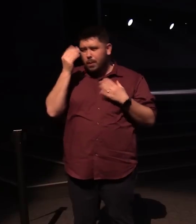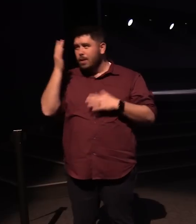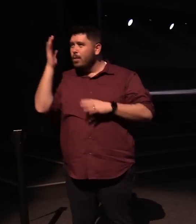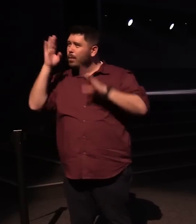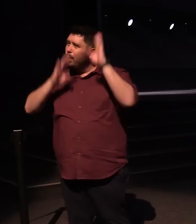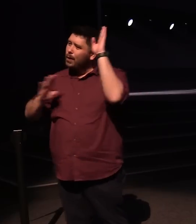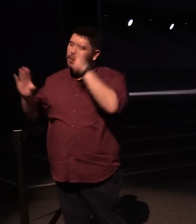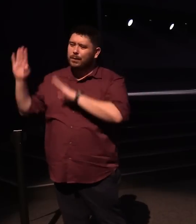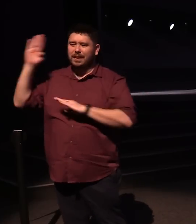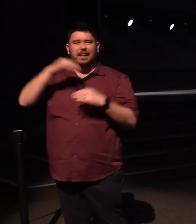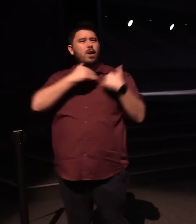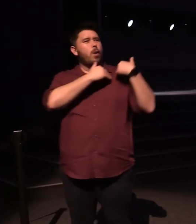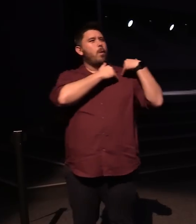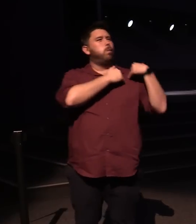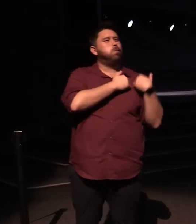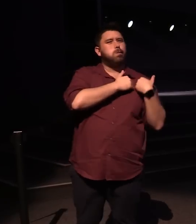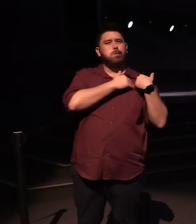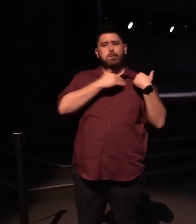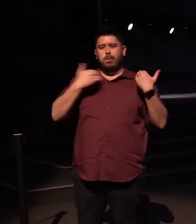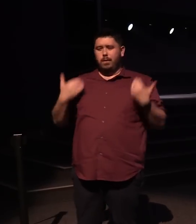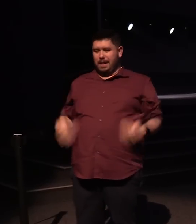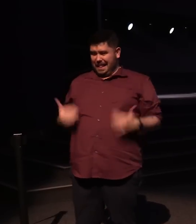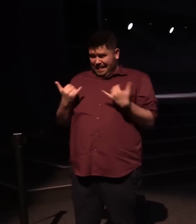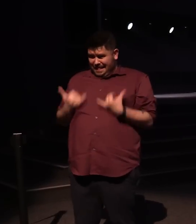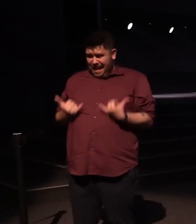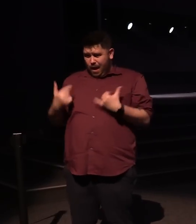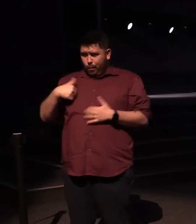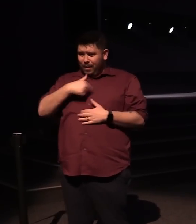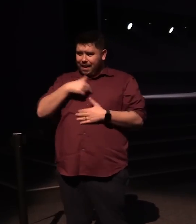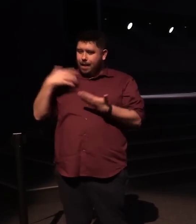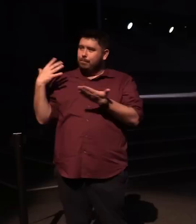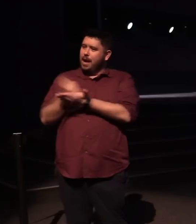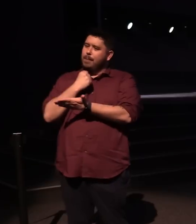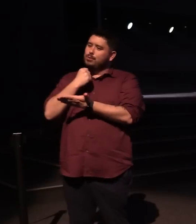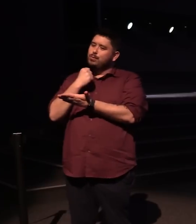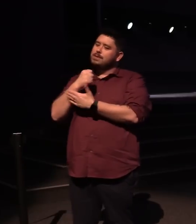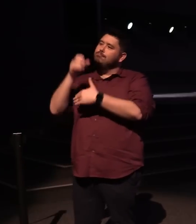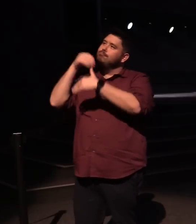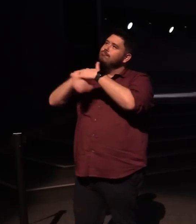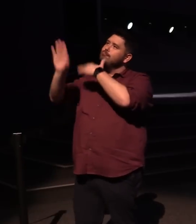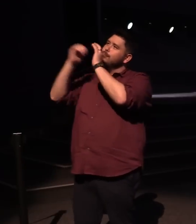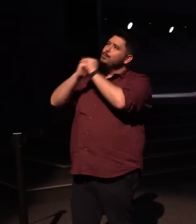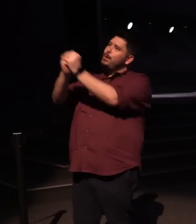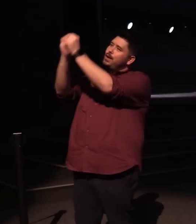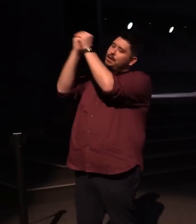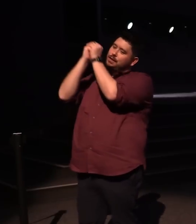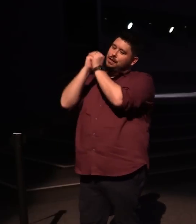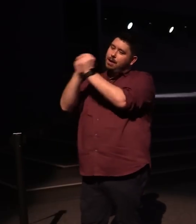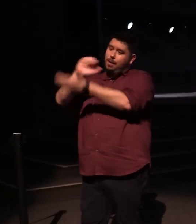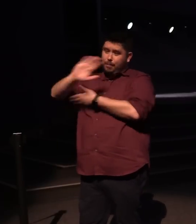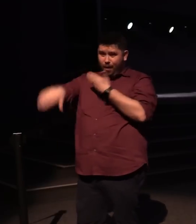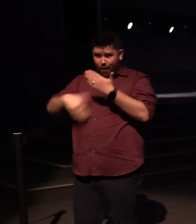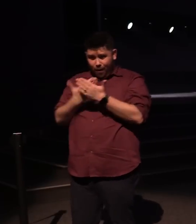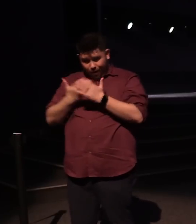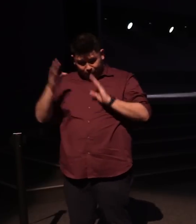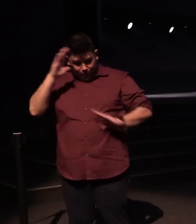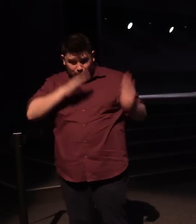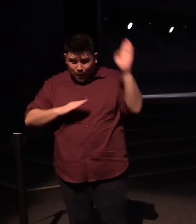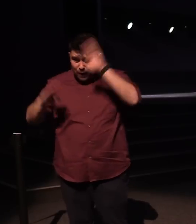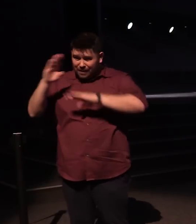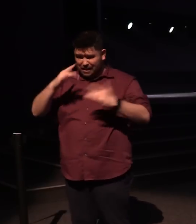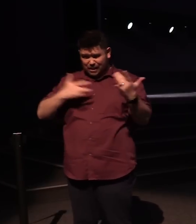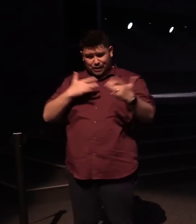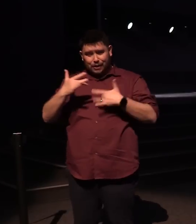with burdens. And the opportunity we have as we go into worship is to cast those cares on the one who cares for